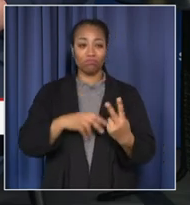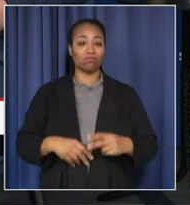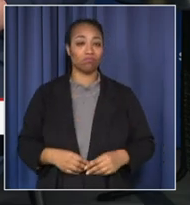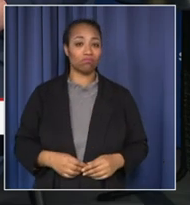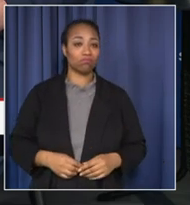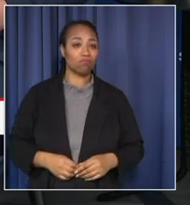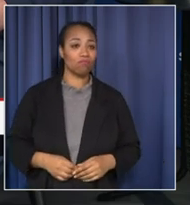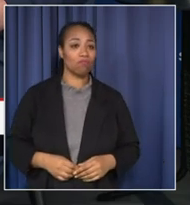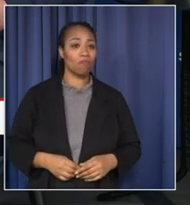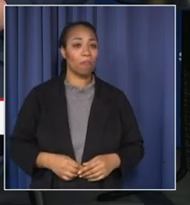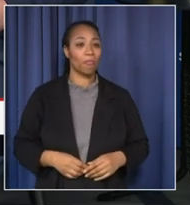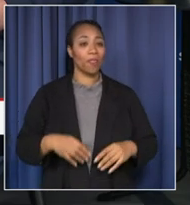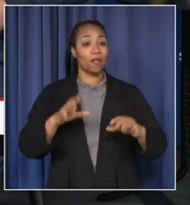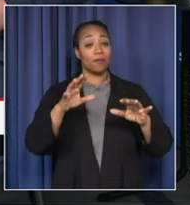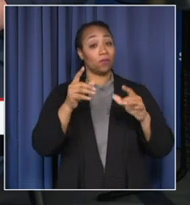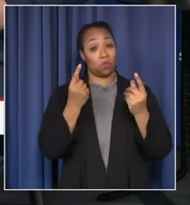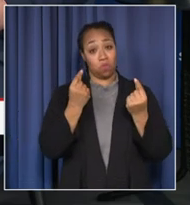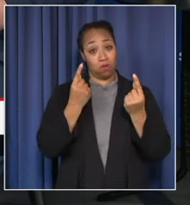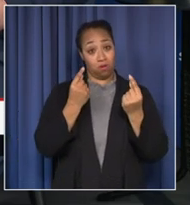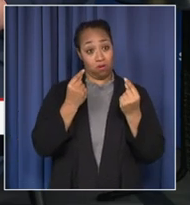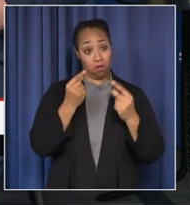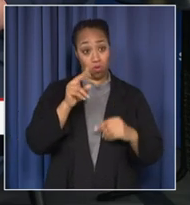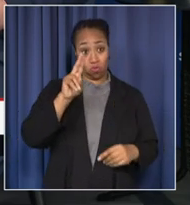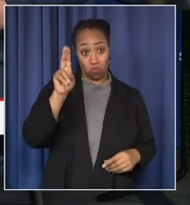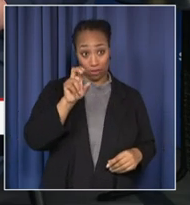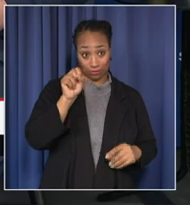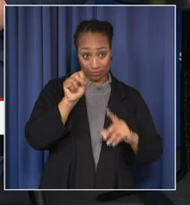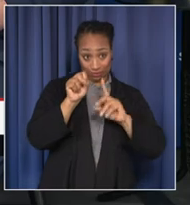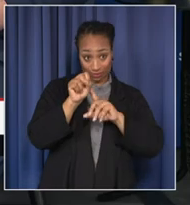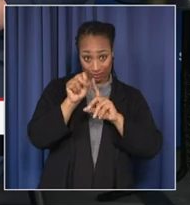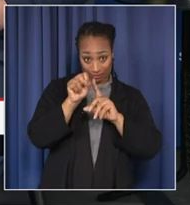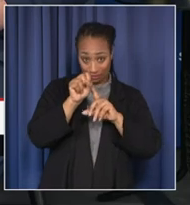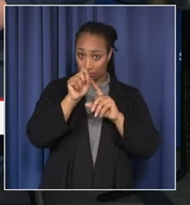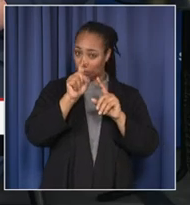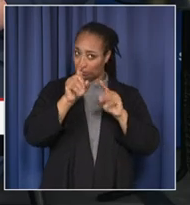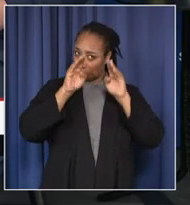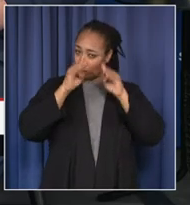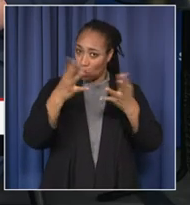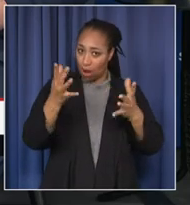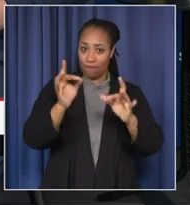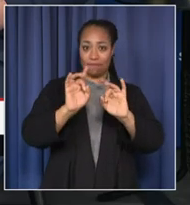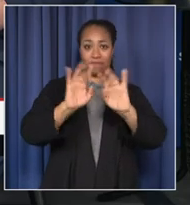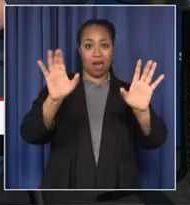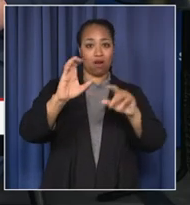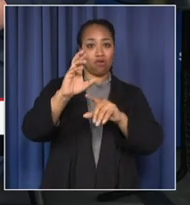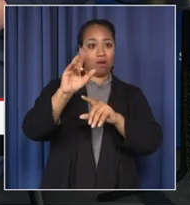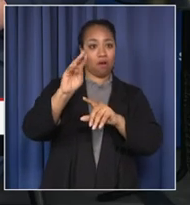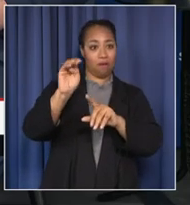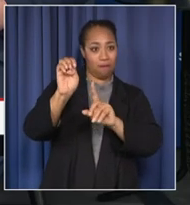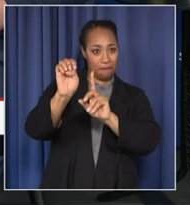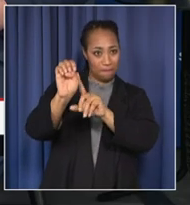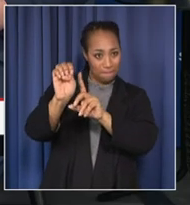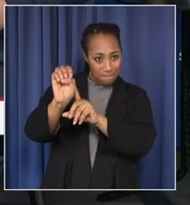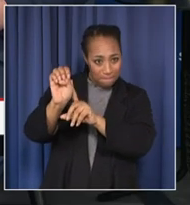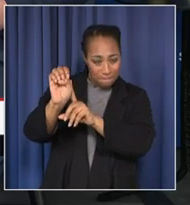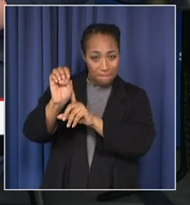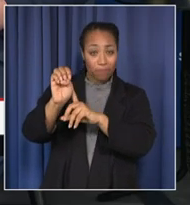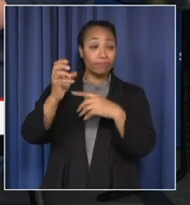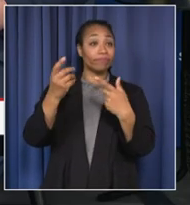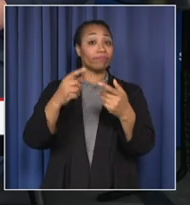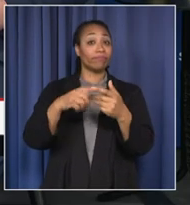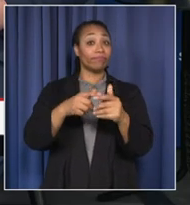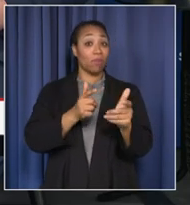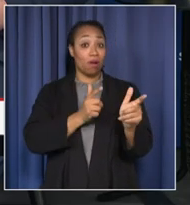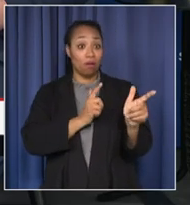on violent criminals, on people who use guns, and on repeat offenders,